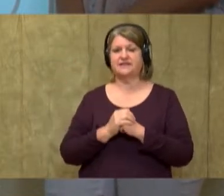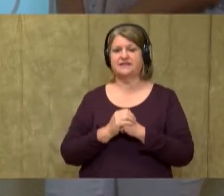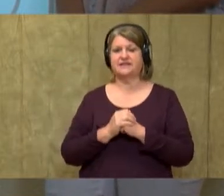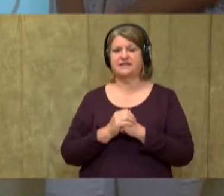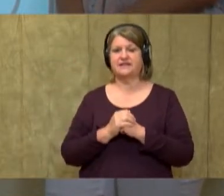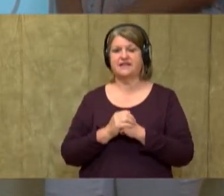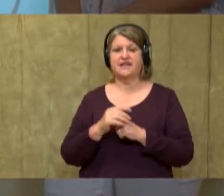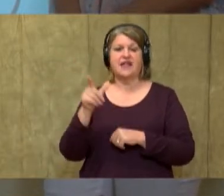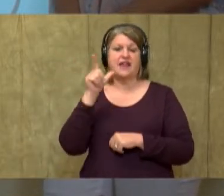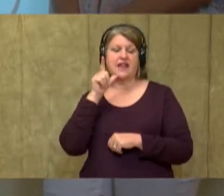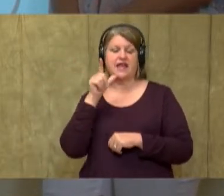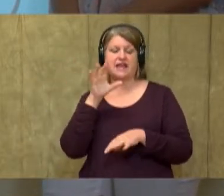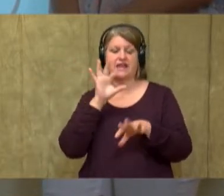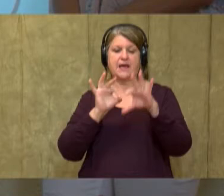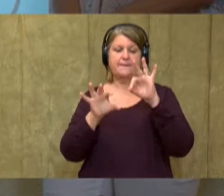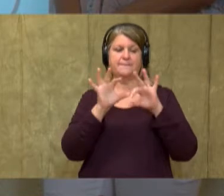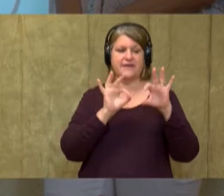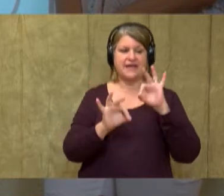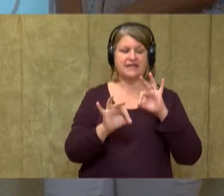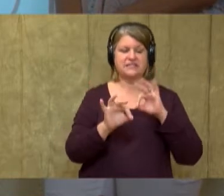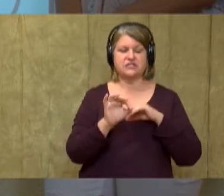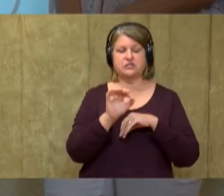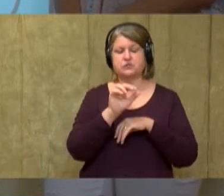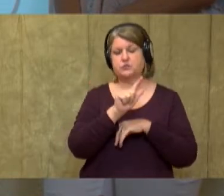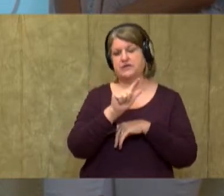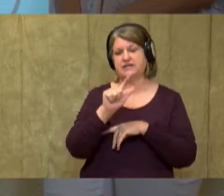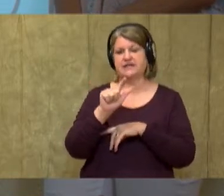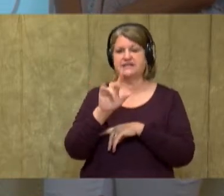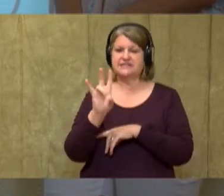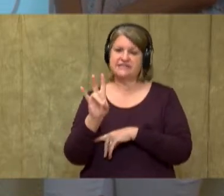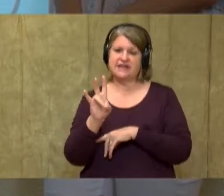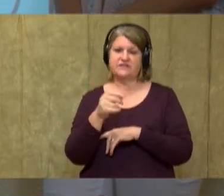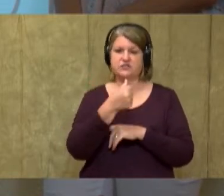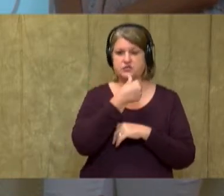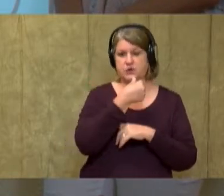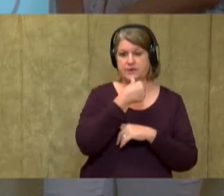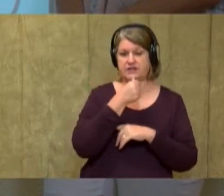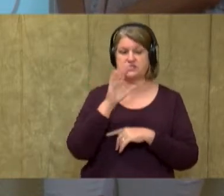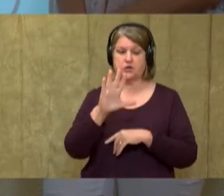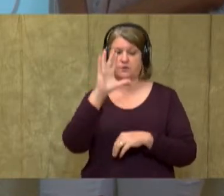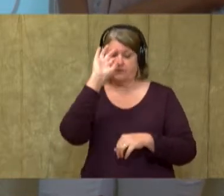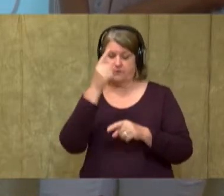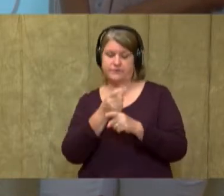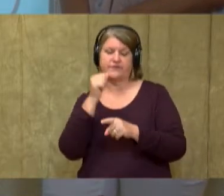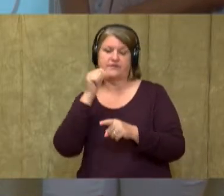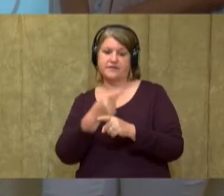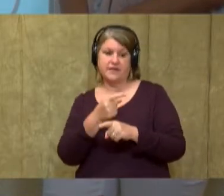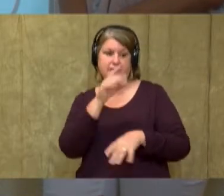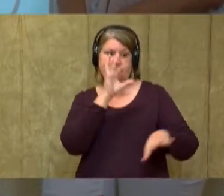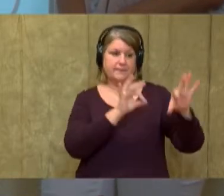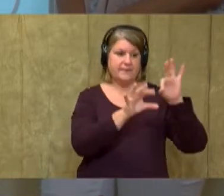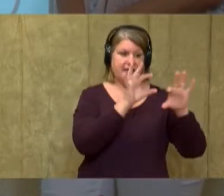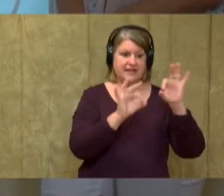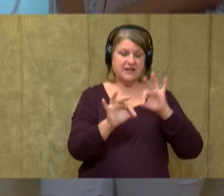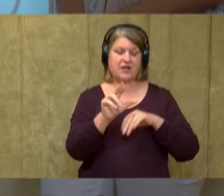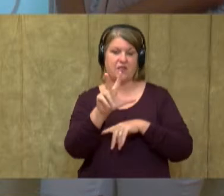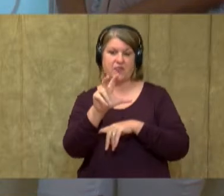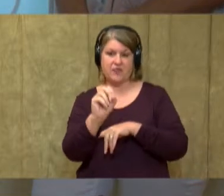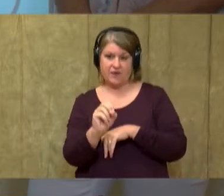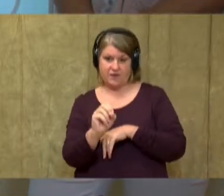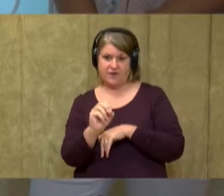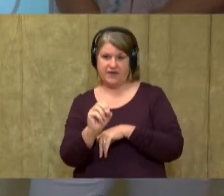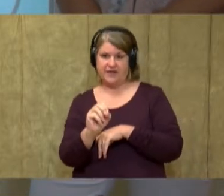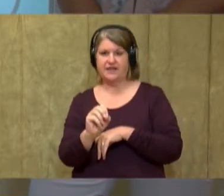Linda picked 27 strawberries. Her siblings picked 30 strawberries. How many did